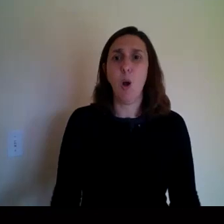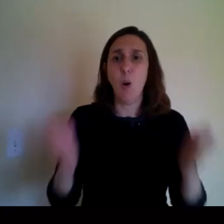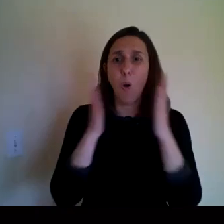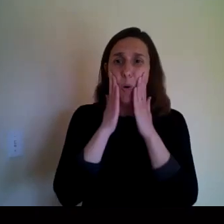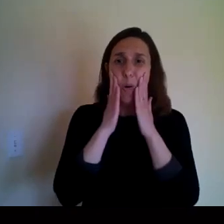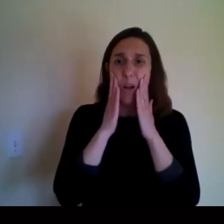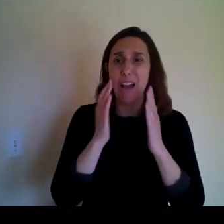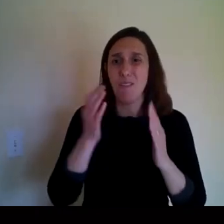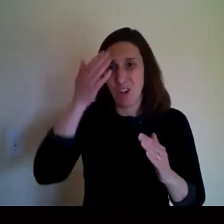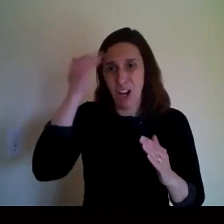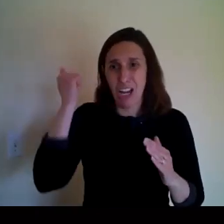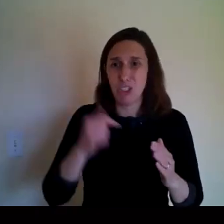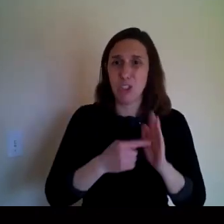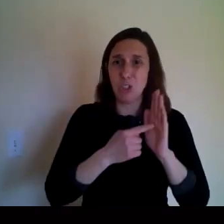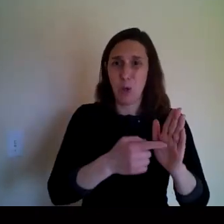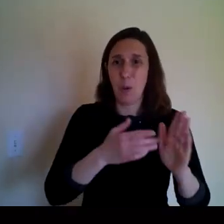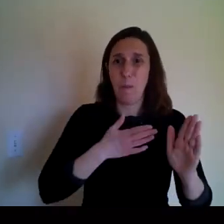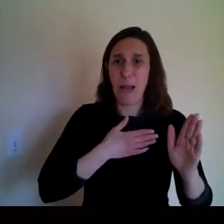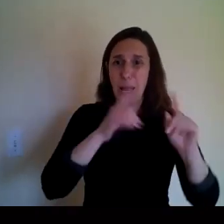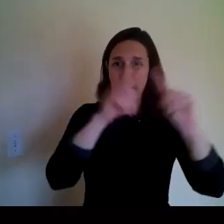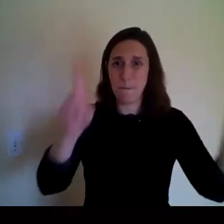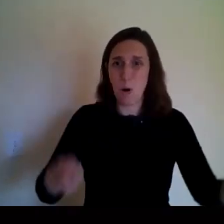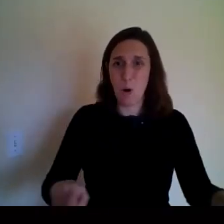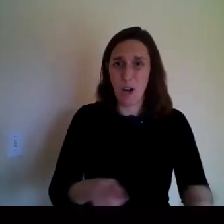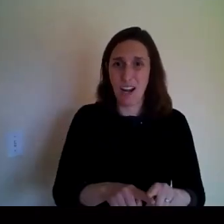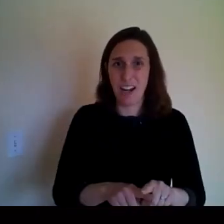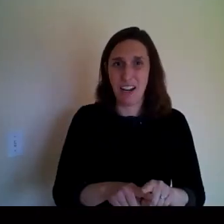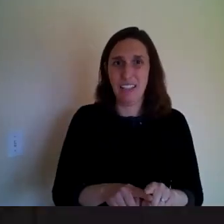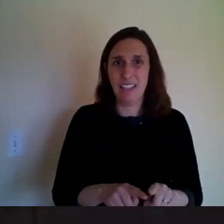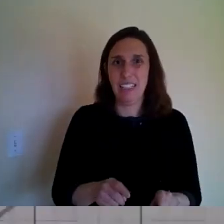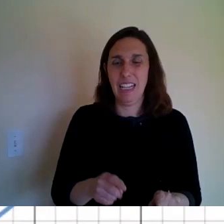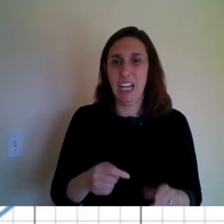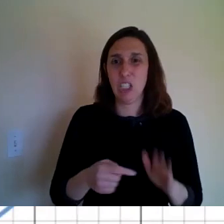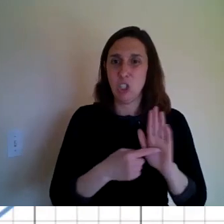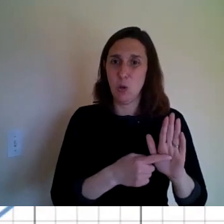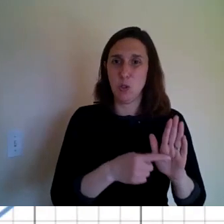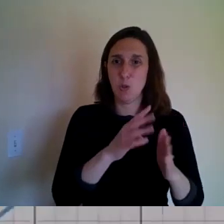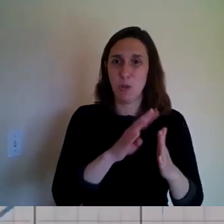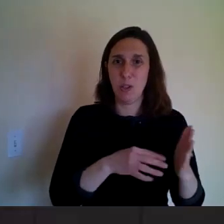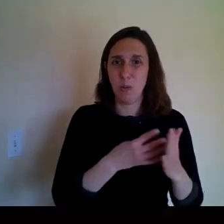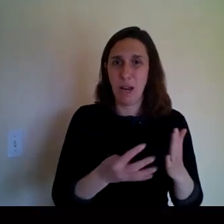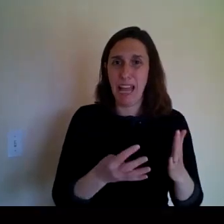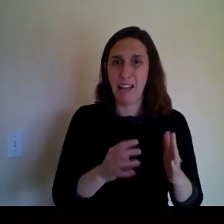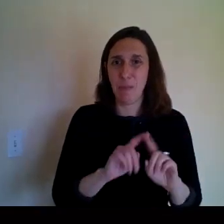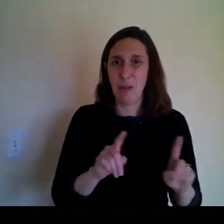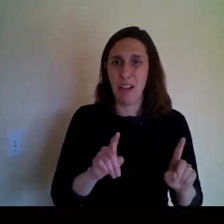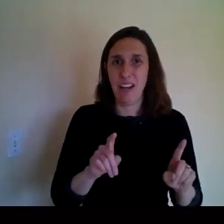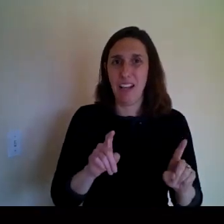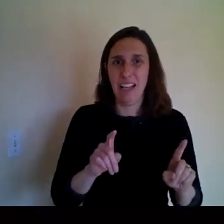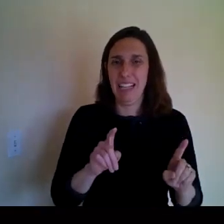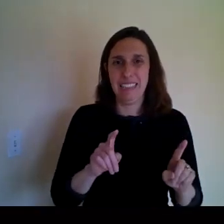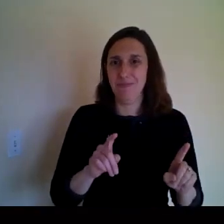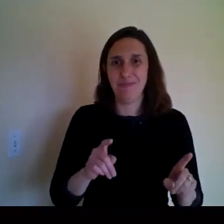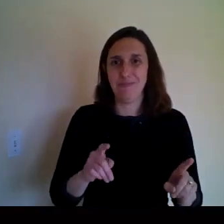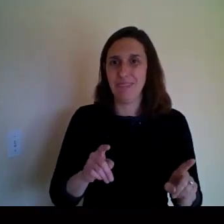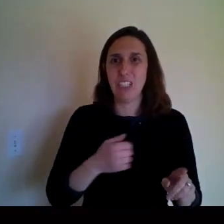Blackboard. So I did this one. I showed it on the graph. Let me come back. Let me redo this